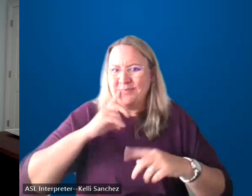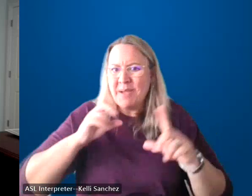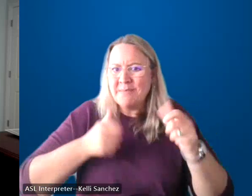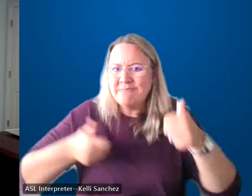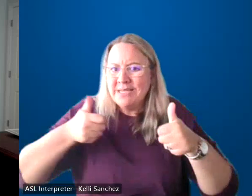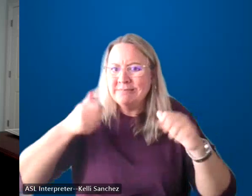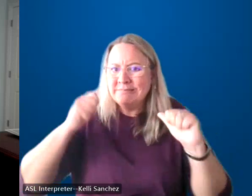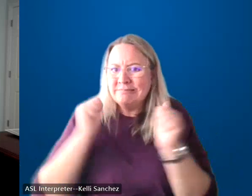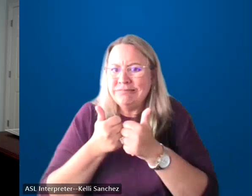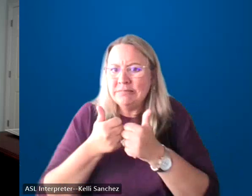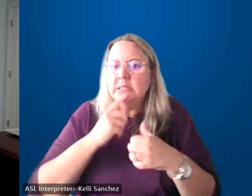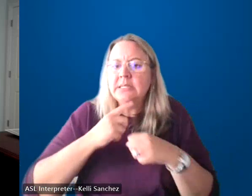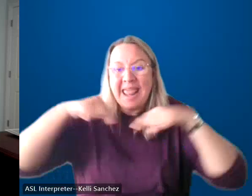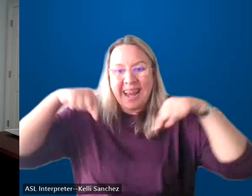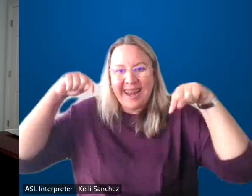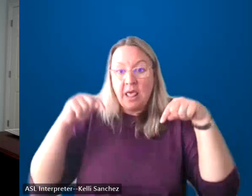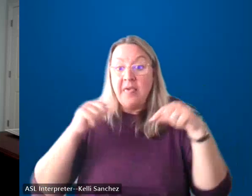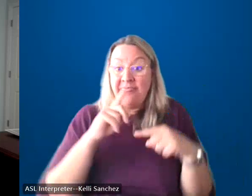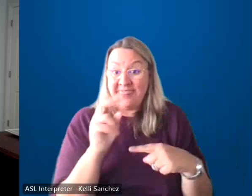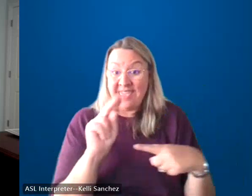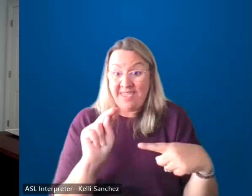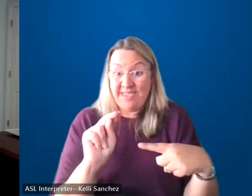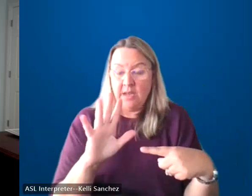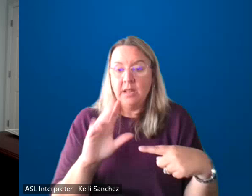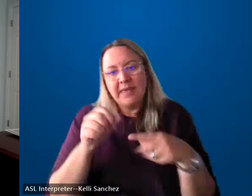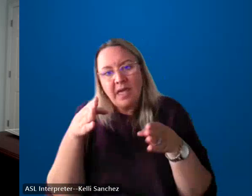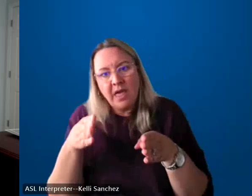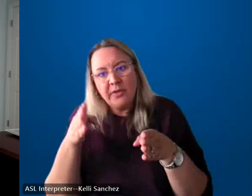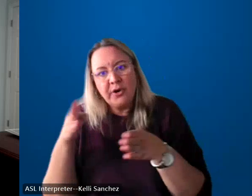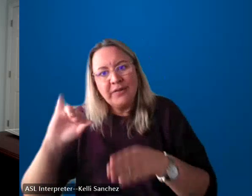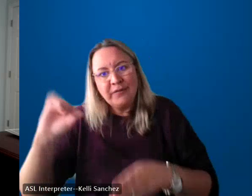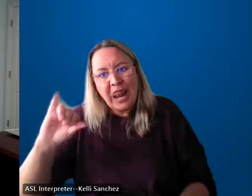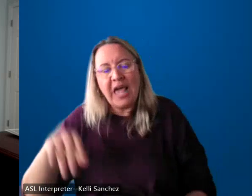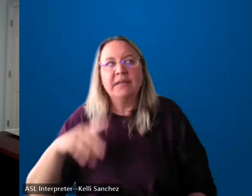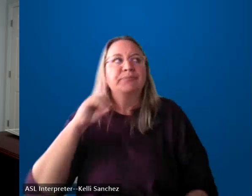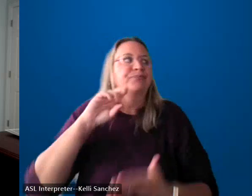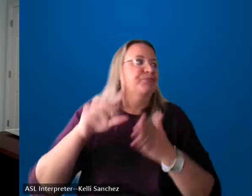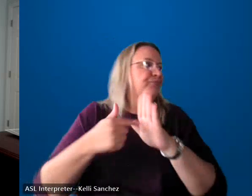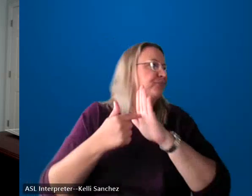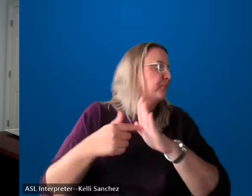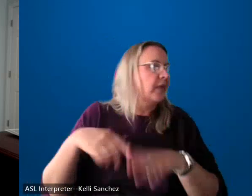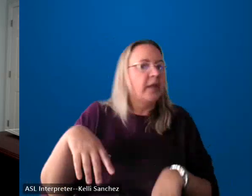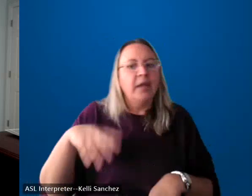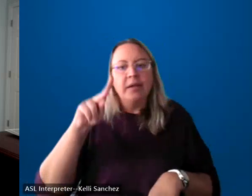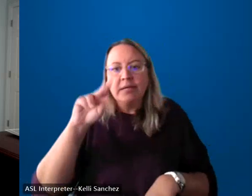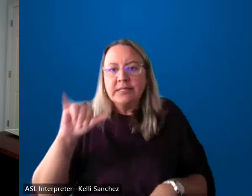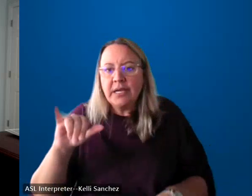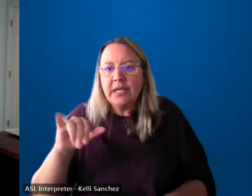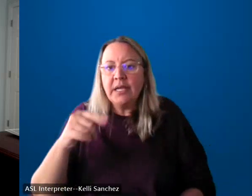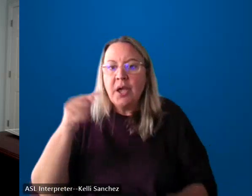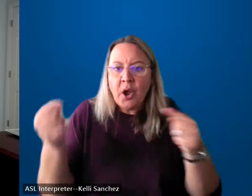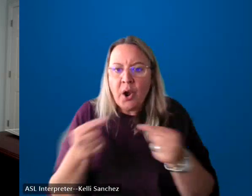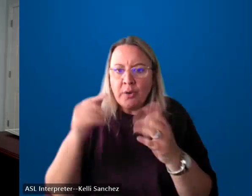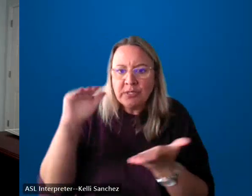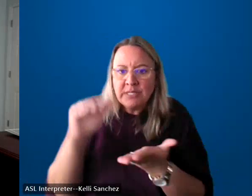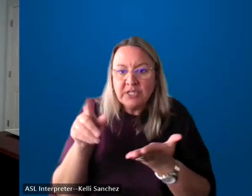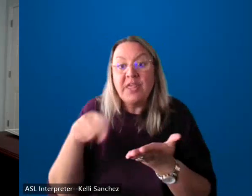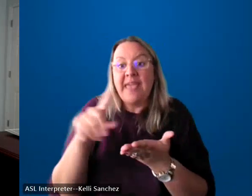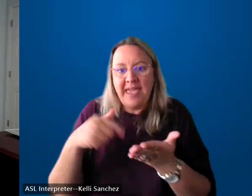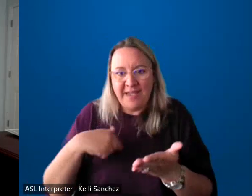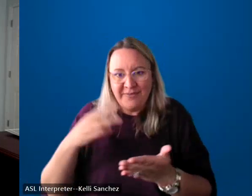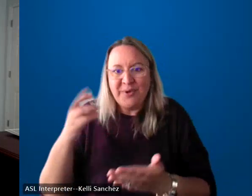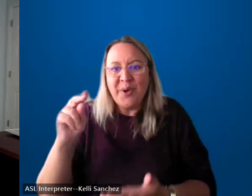with that. Mm. And then the other individuals, like say for instance, Kentucky Harm Reduction, they have the insurance,